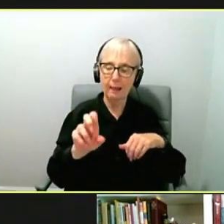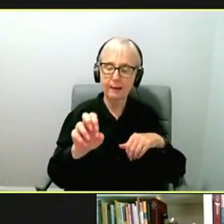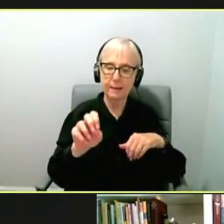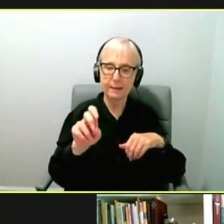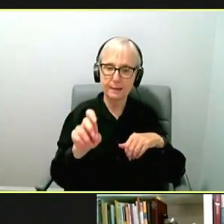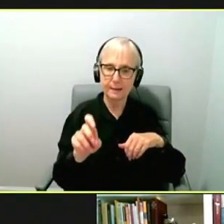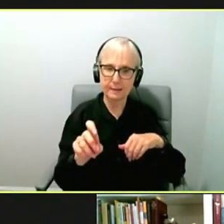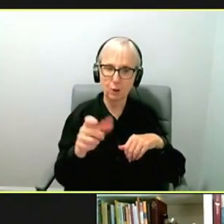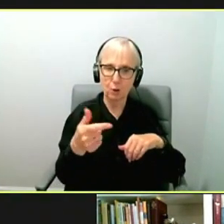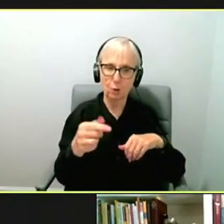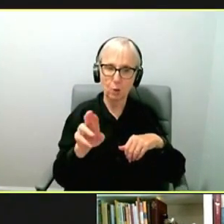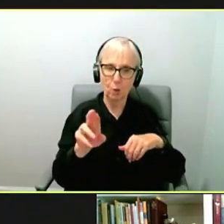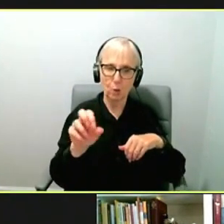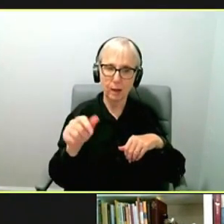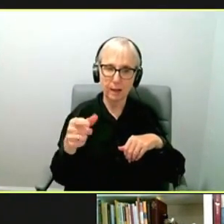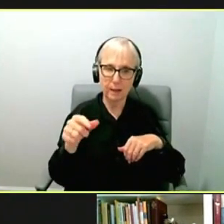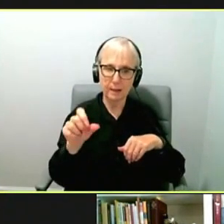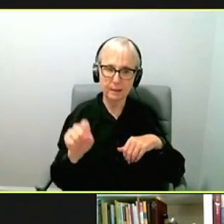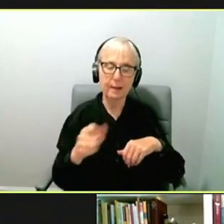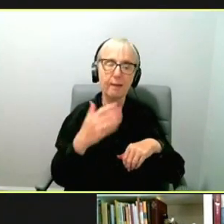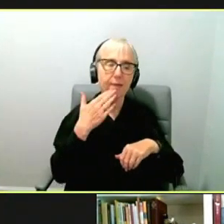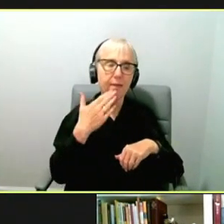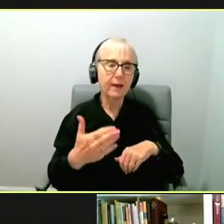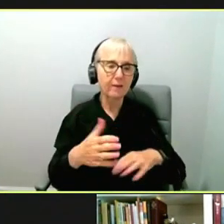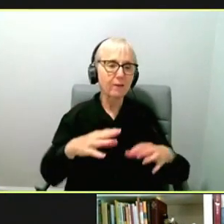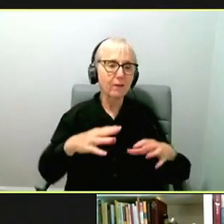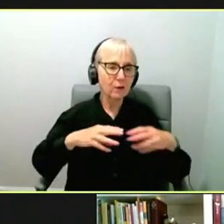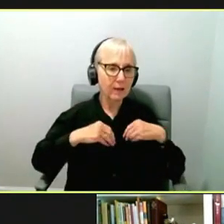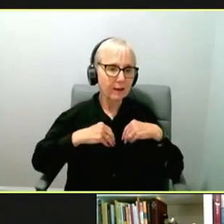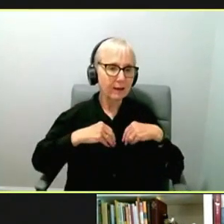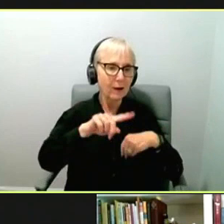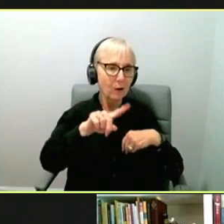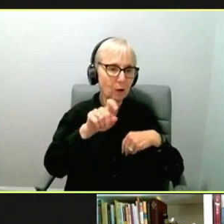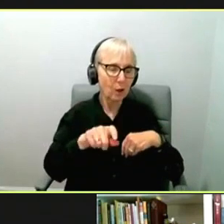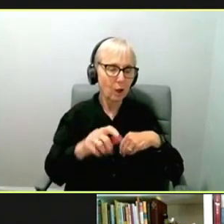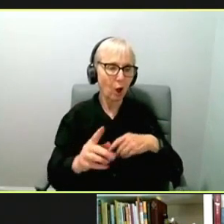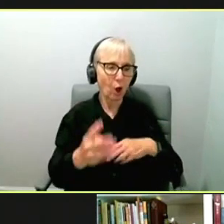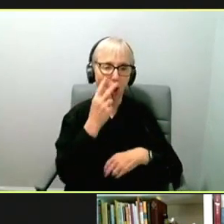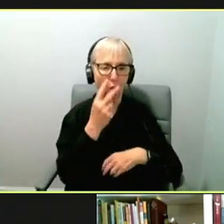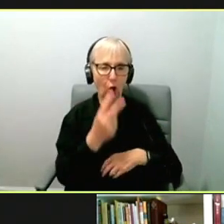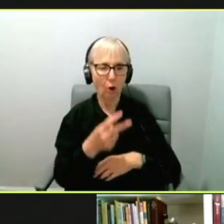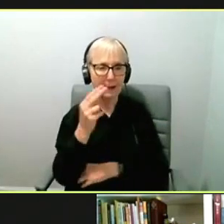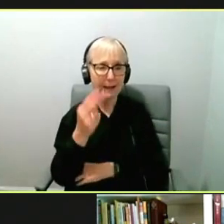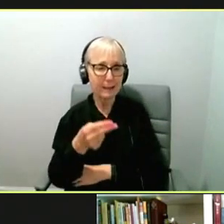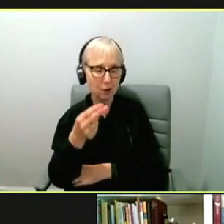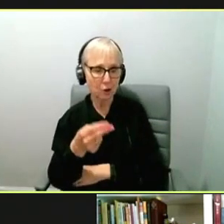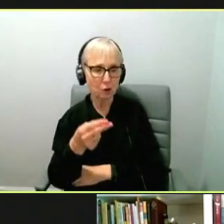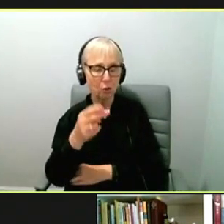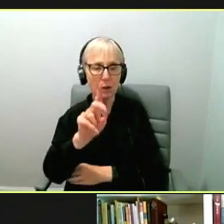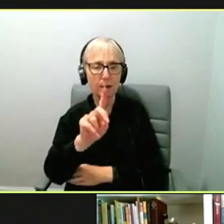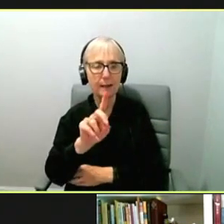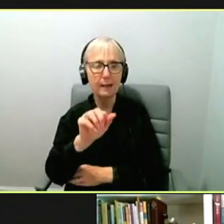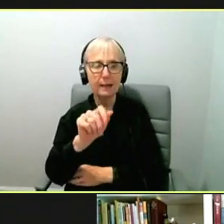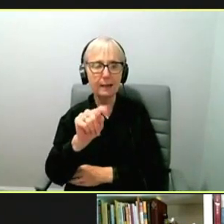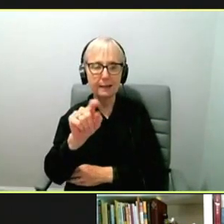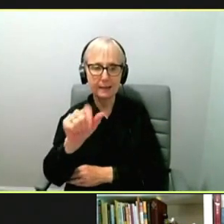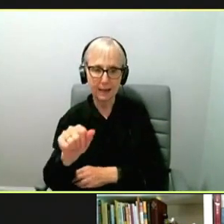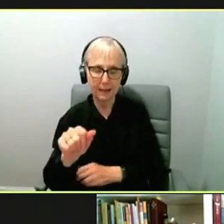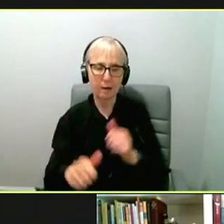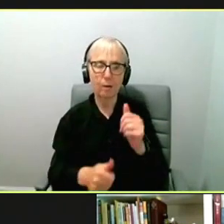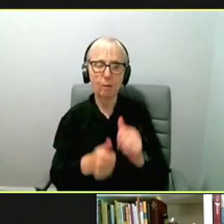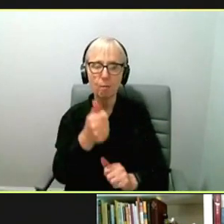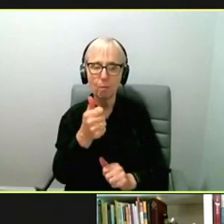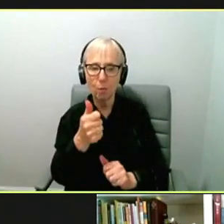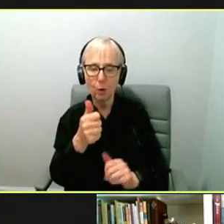Good morning, and thanks again for taking our questions. Looking historically at the data here in Colorado, most of the time when we peak